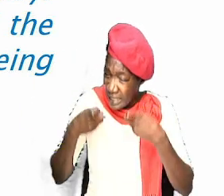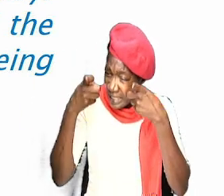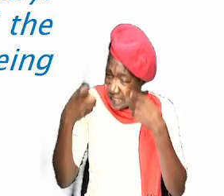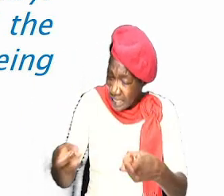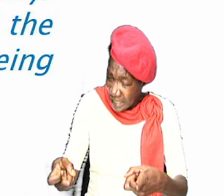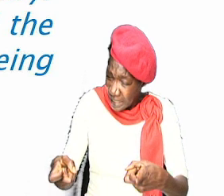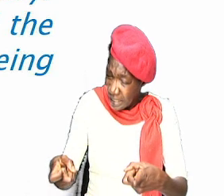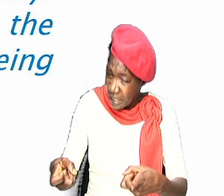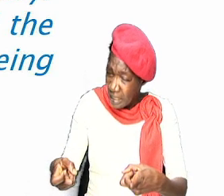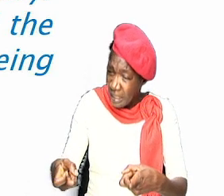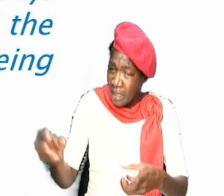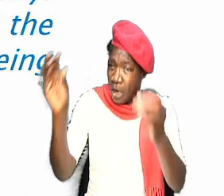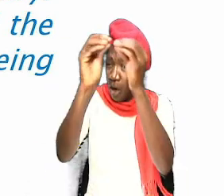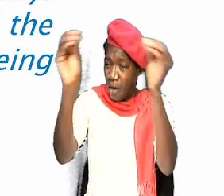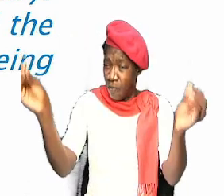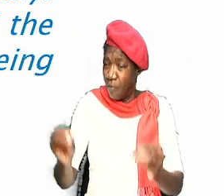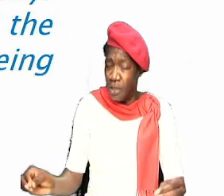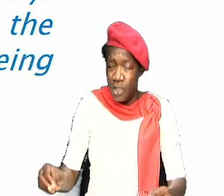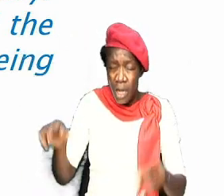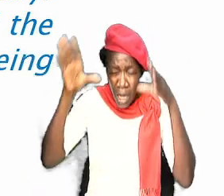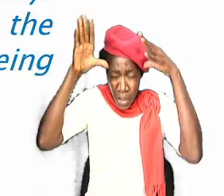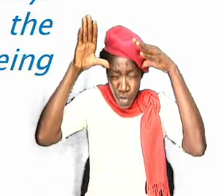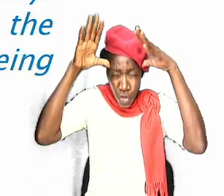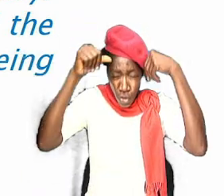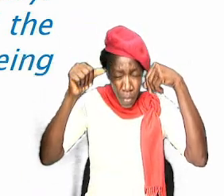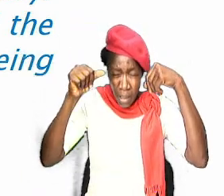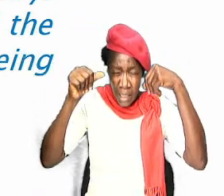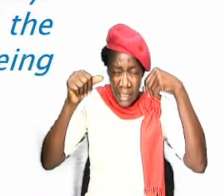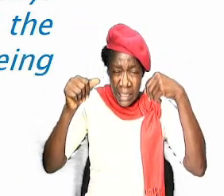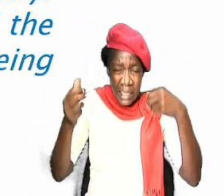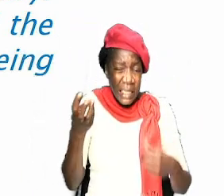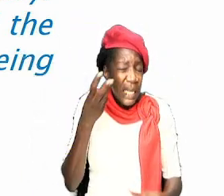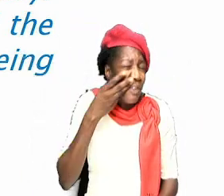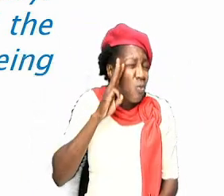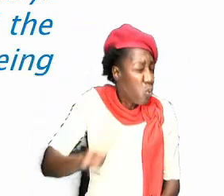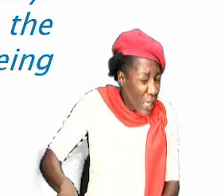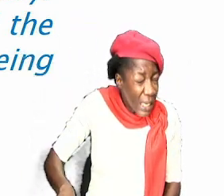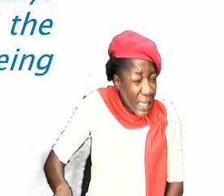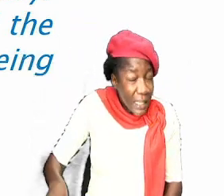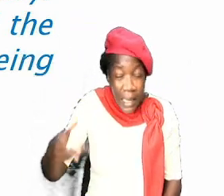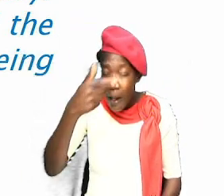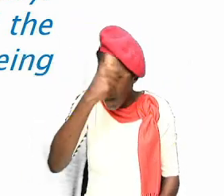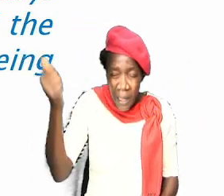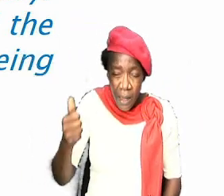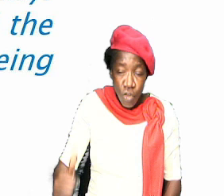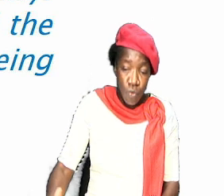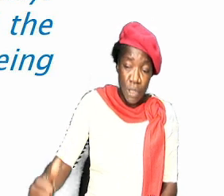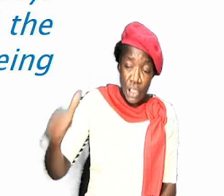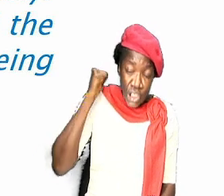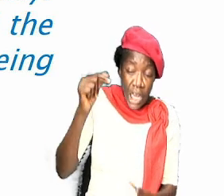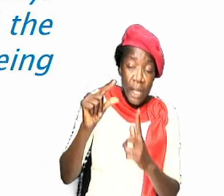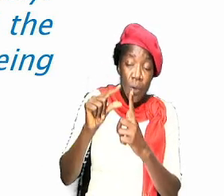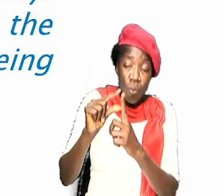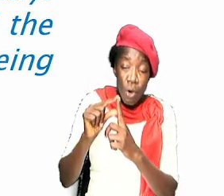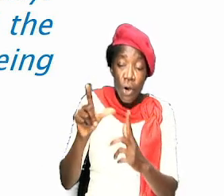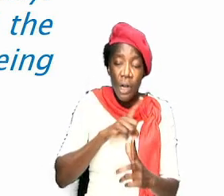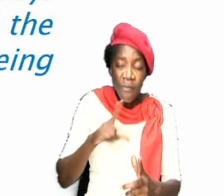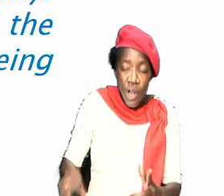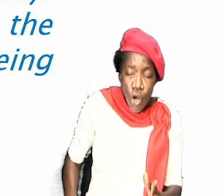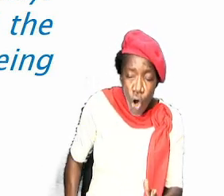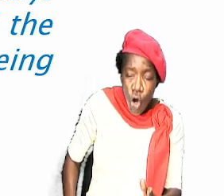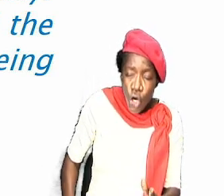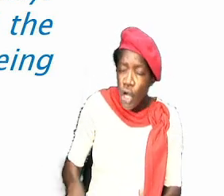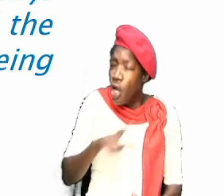is as iniquity and idolatry. Because thou hast rejected the word of the Lord, he hath